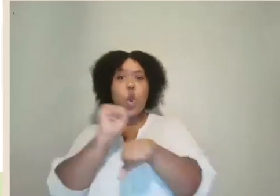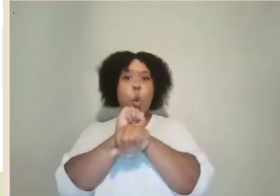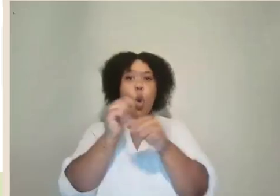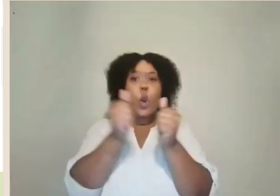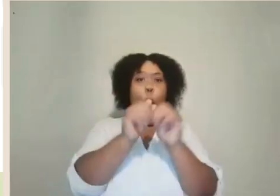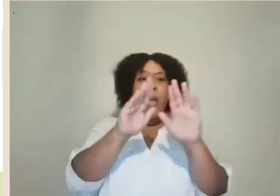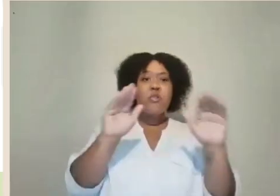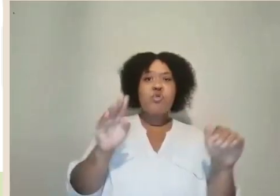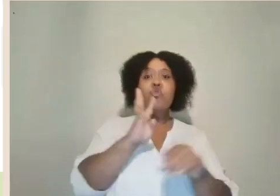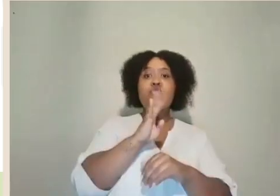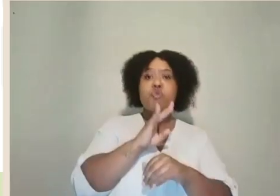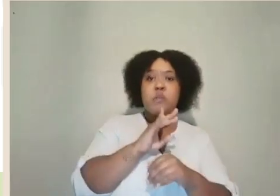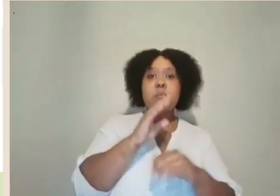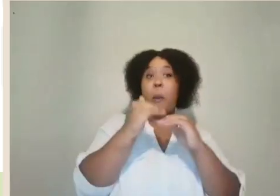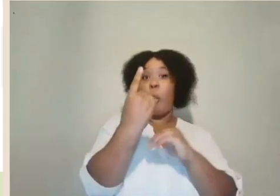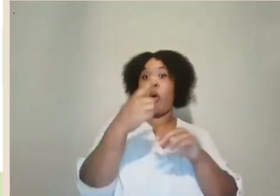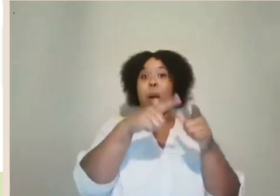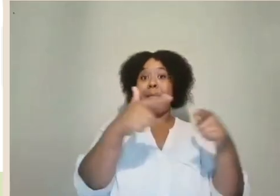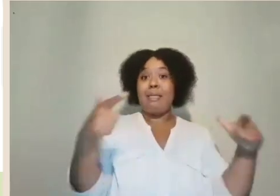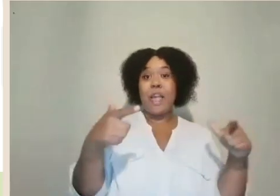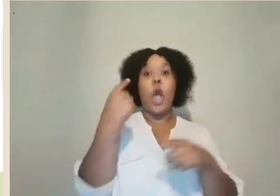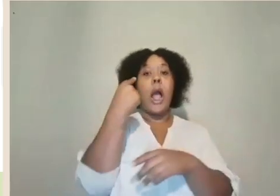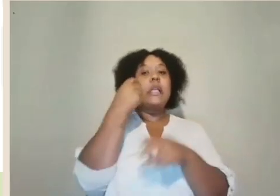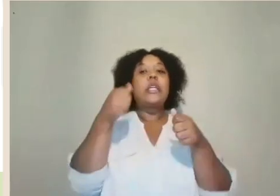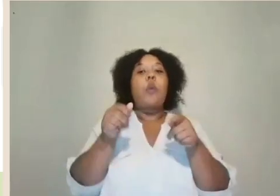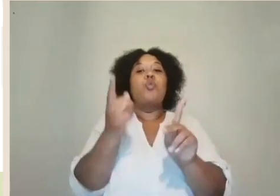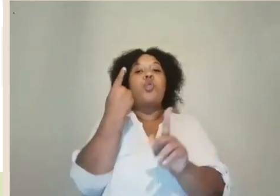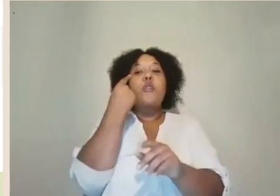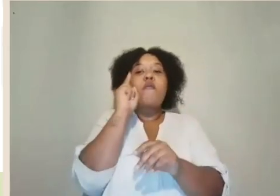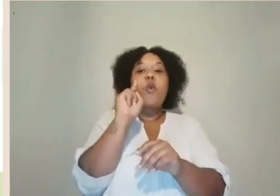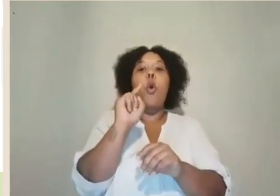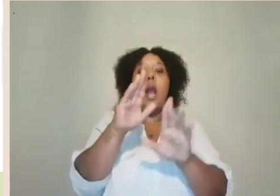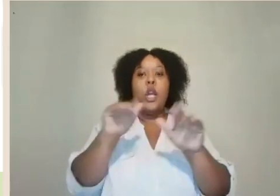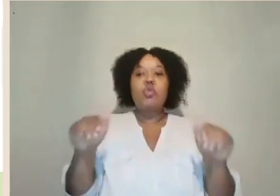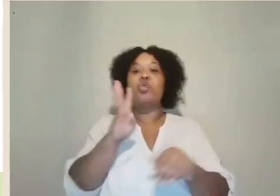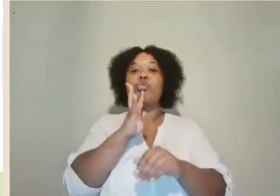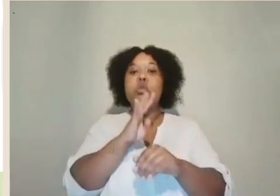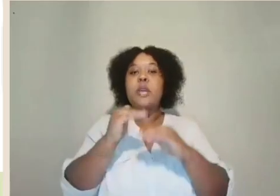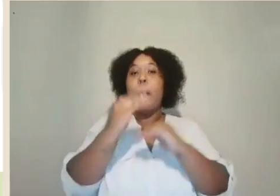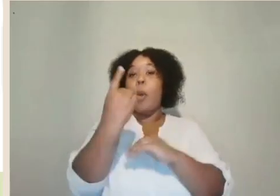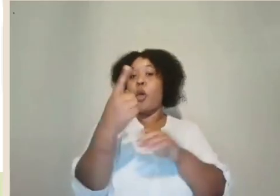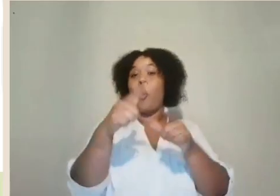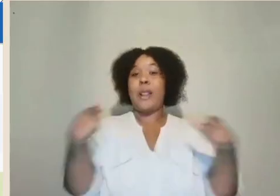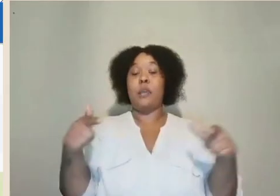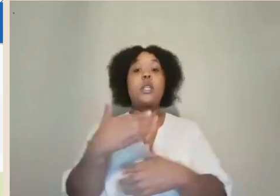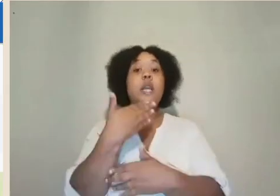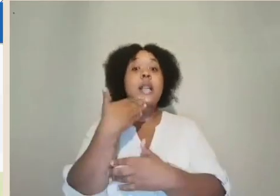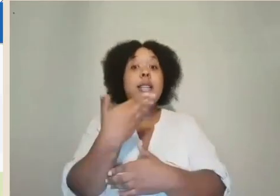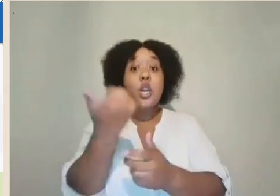aware of bilingual children, and see this as a potential opportunity for bilingual children. And that's something we're going to be talking about as well. Thank you, everyone, for